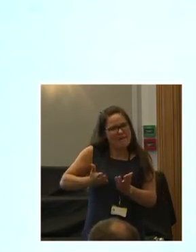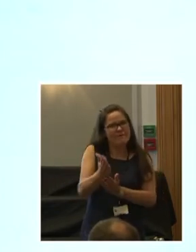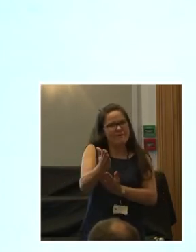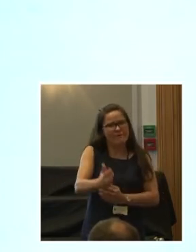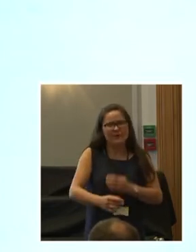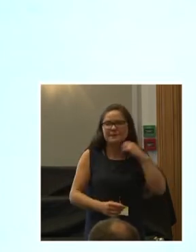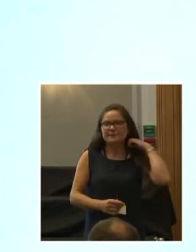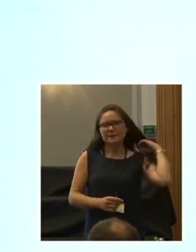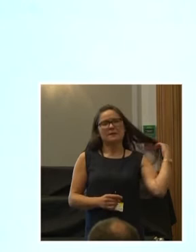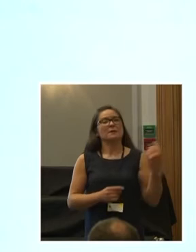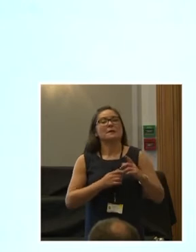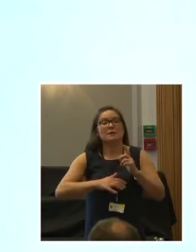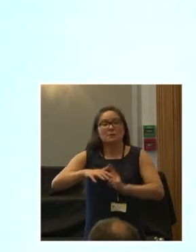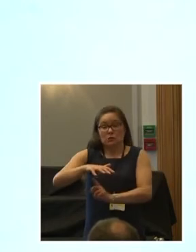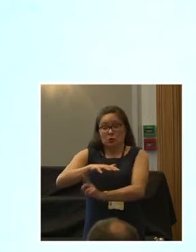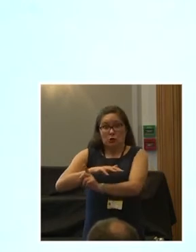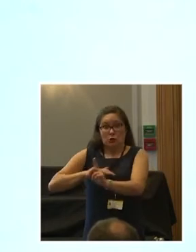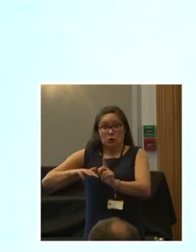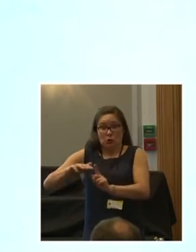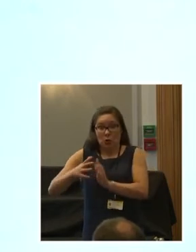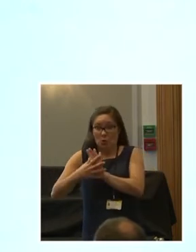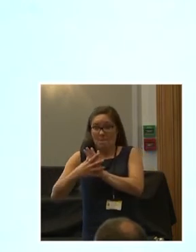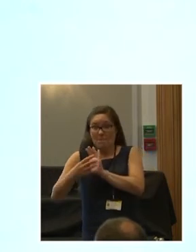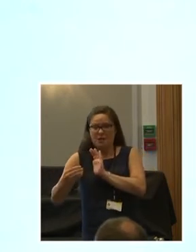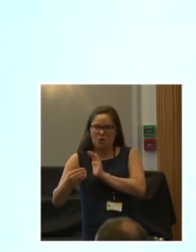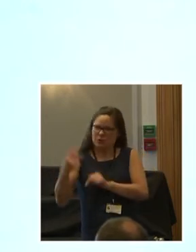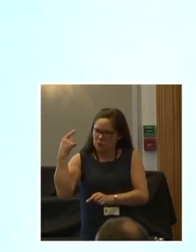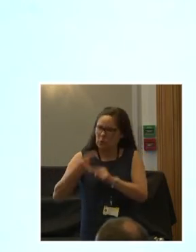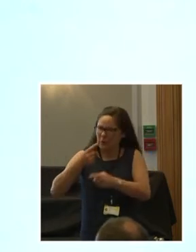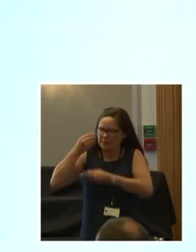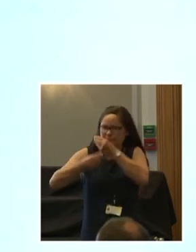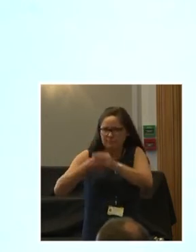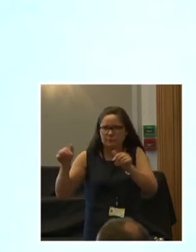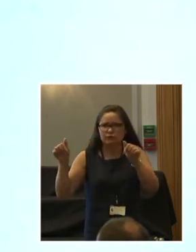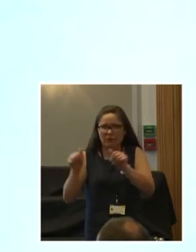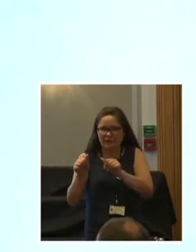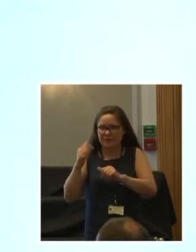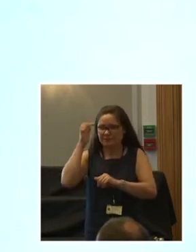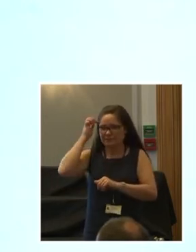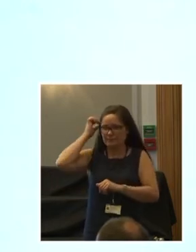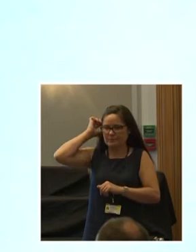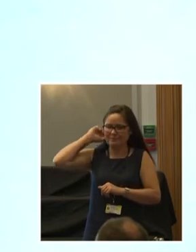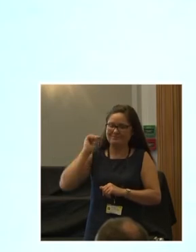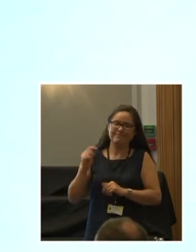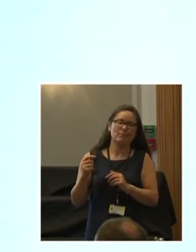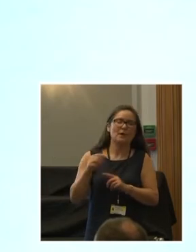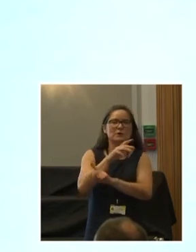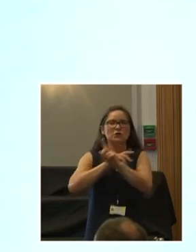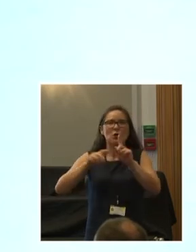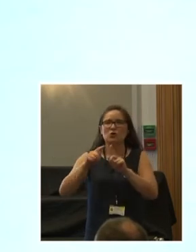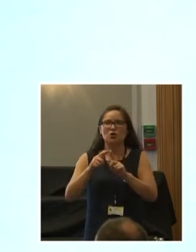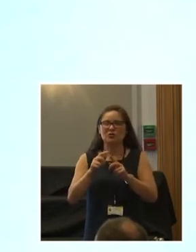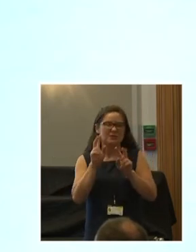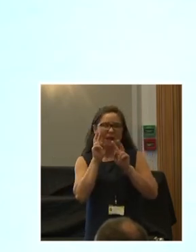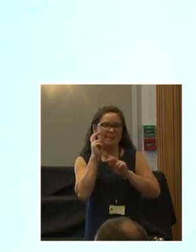So the social model, if you've not come across it, just a quick overview, is an example I'll use away from sight loss. Let's imagine someone's